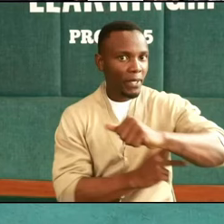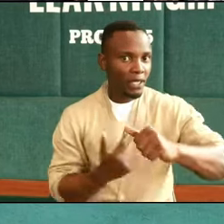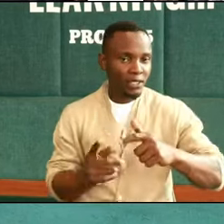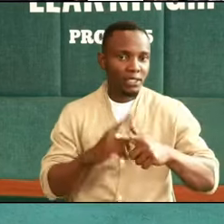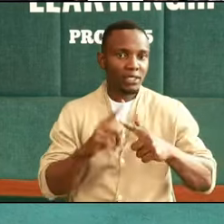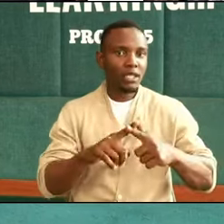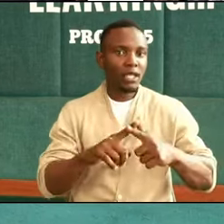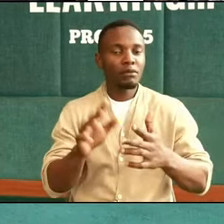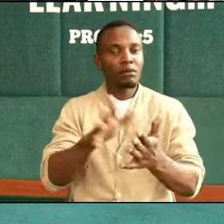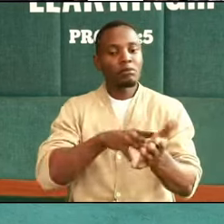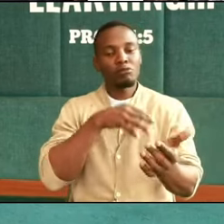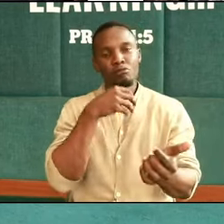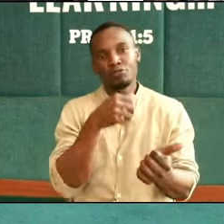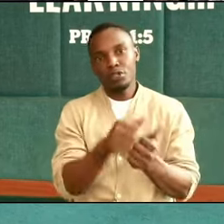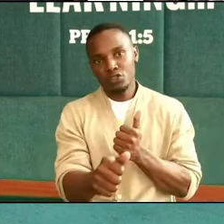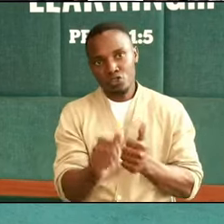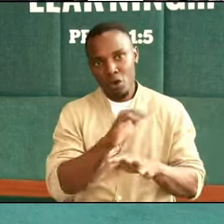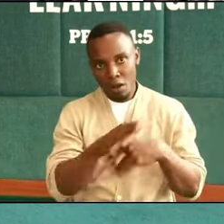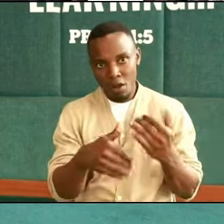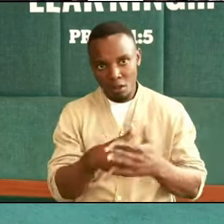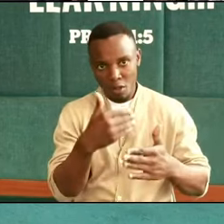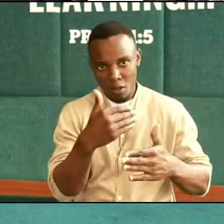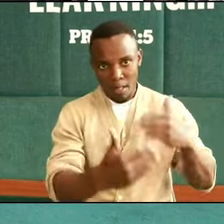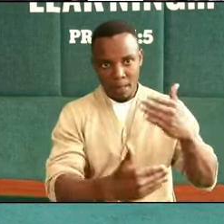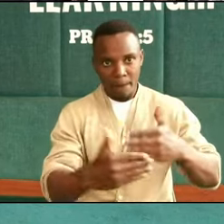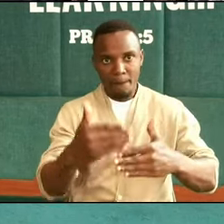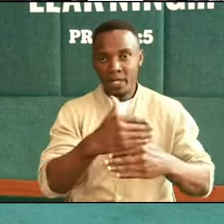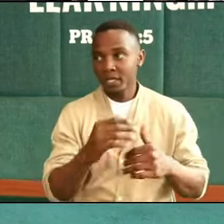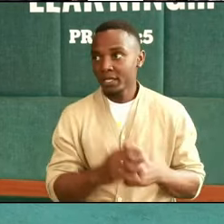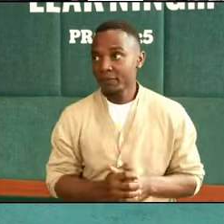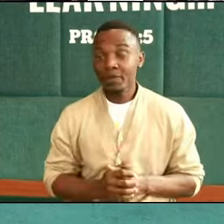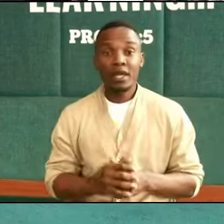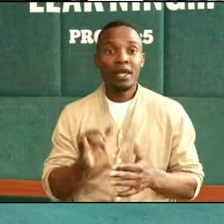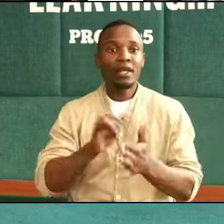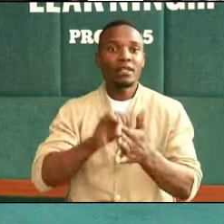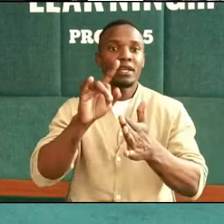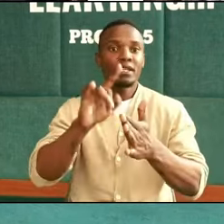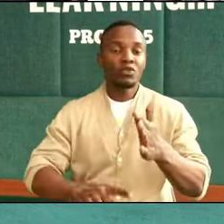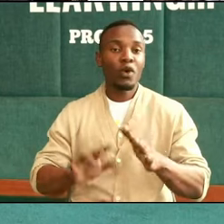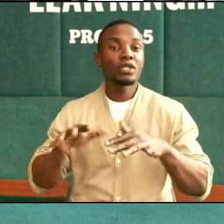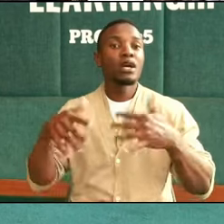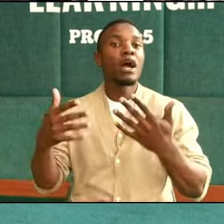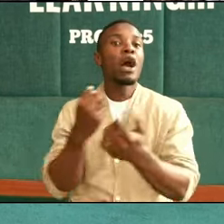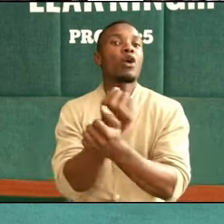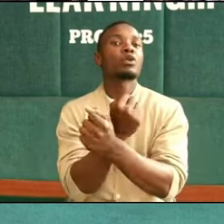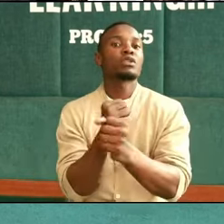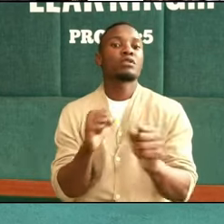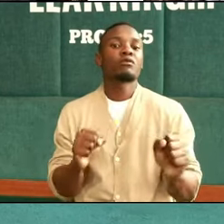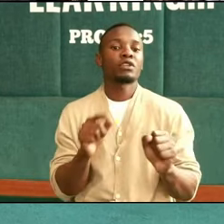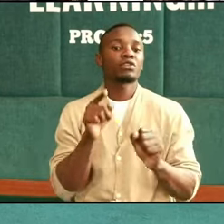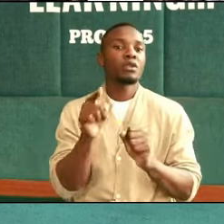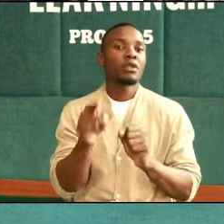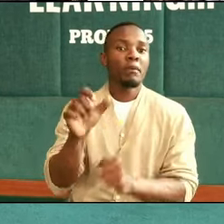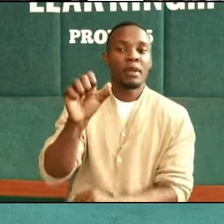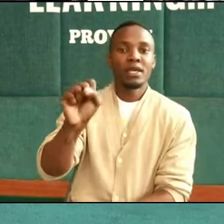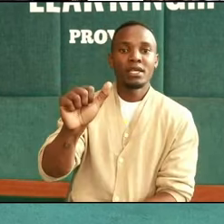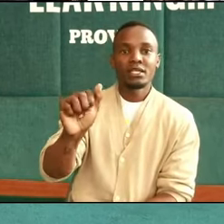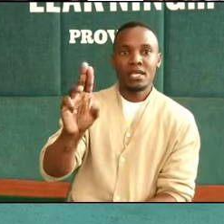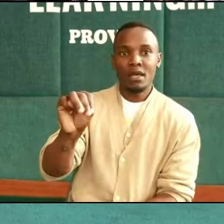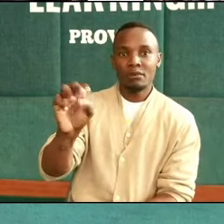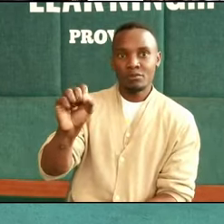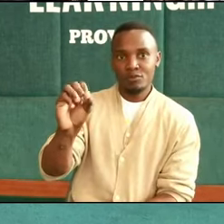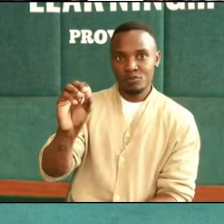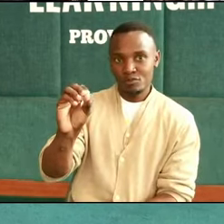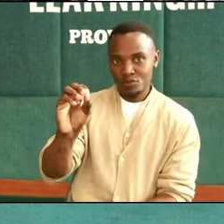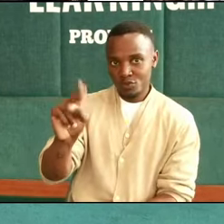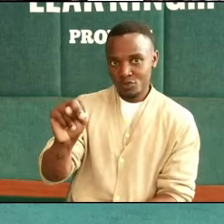the whole building came tumbling down. So that is how salvation came upon Samson. And also the law